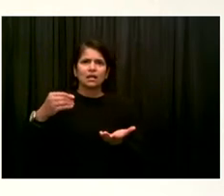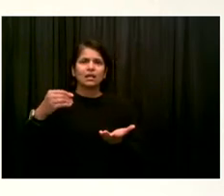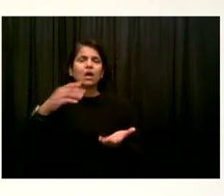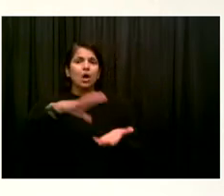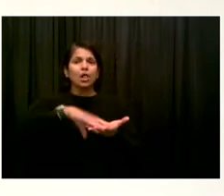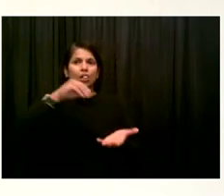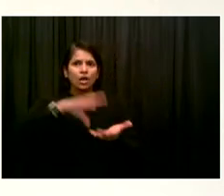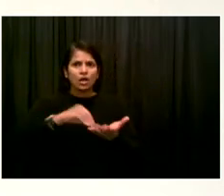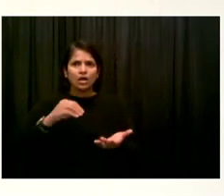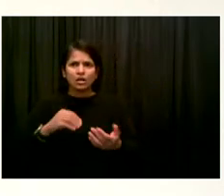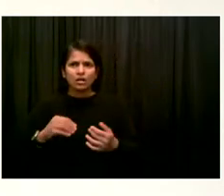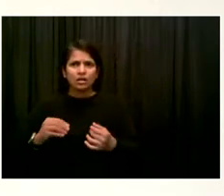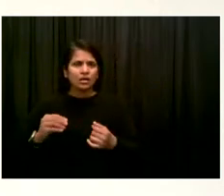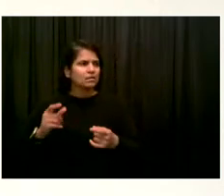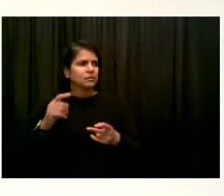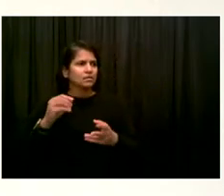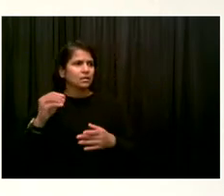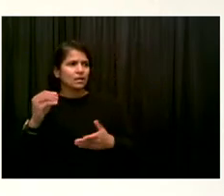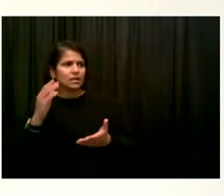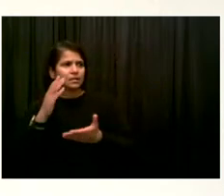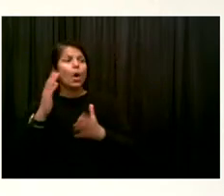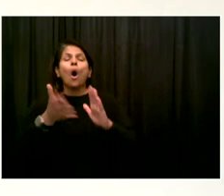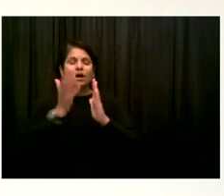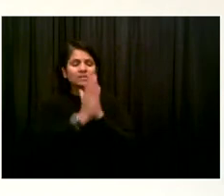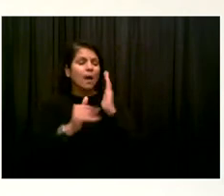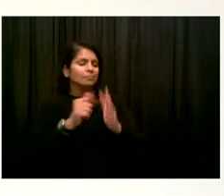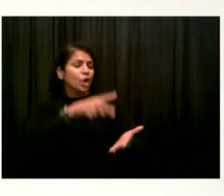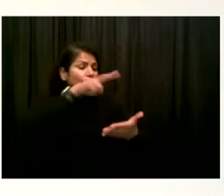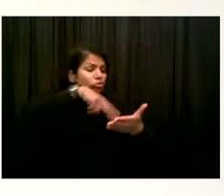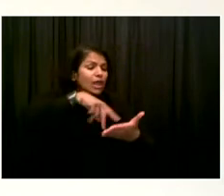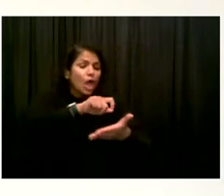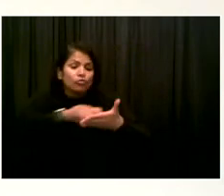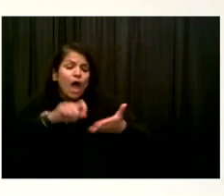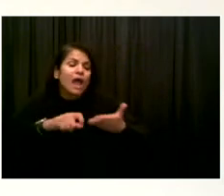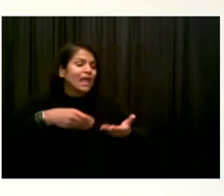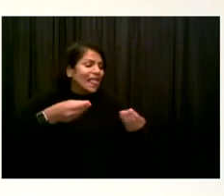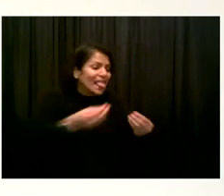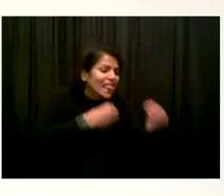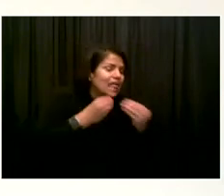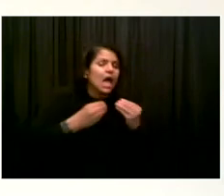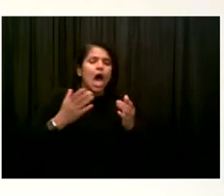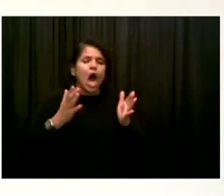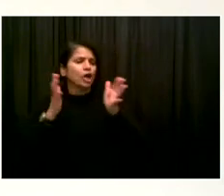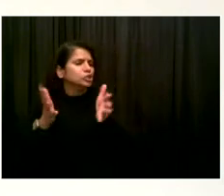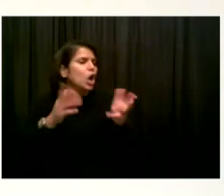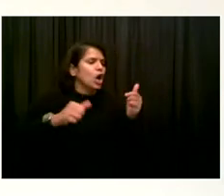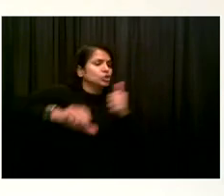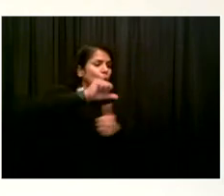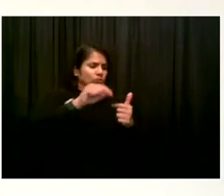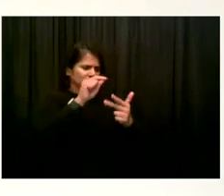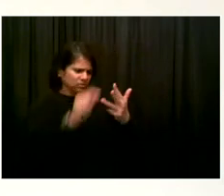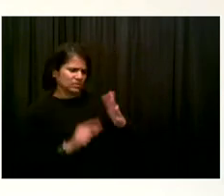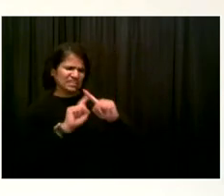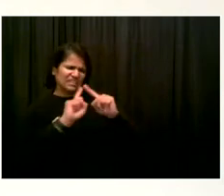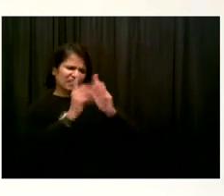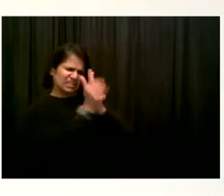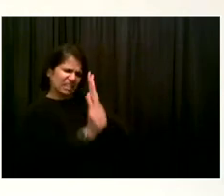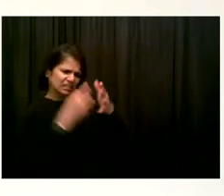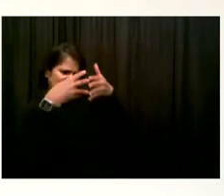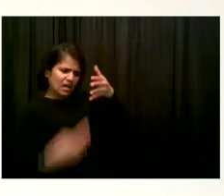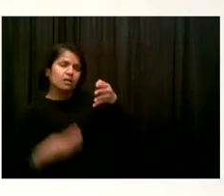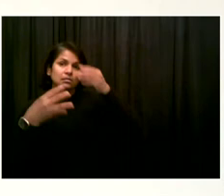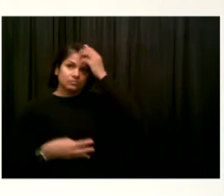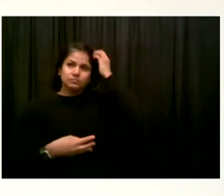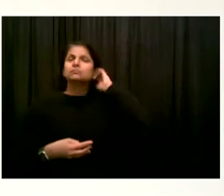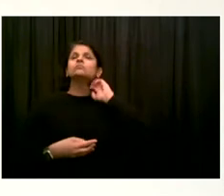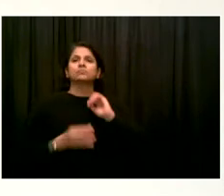They will be better off in life in terms of the next 5, 10, 20 years having that experience, and that virtual learning cannot compensate for what